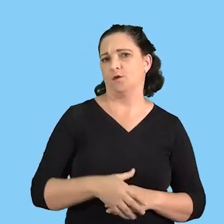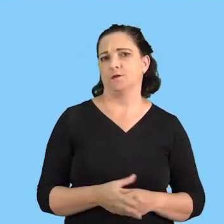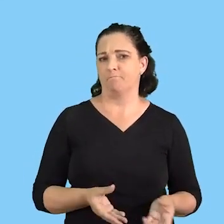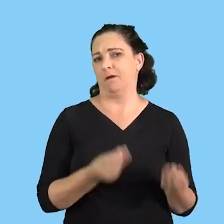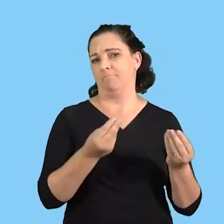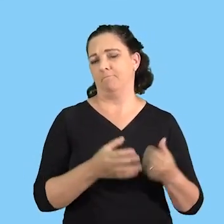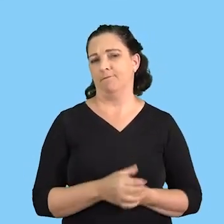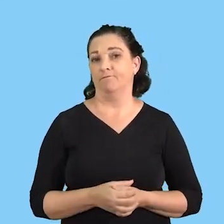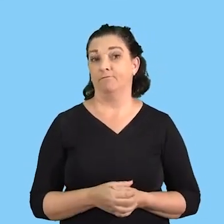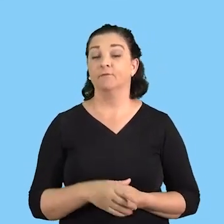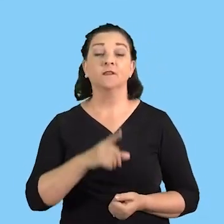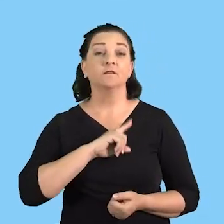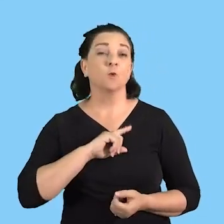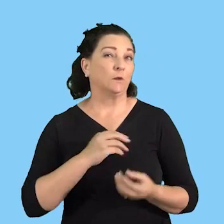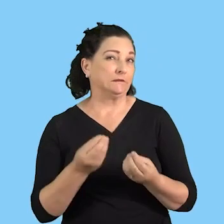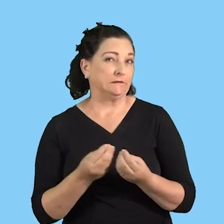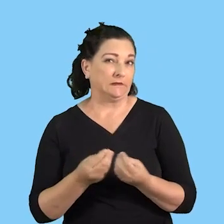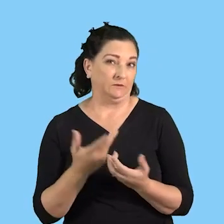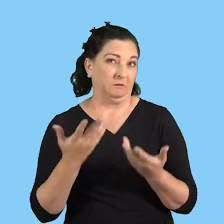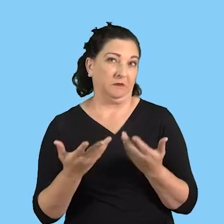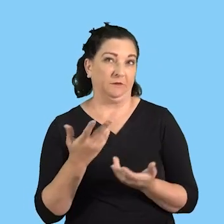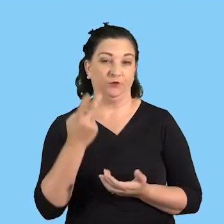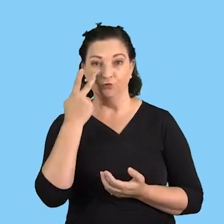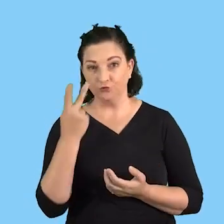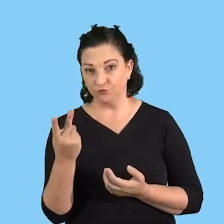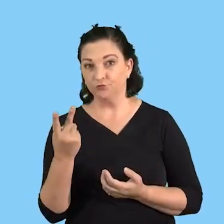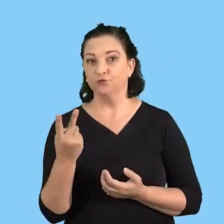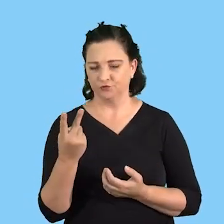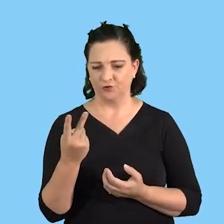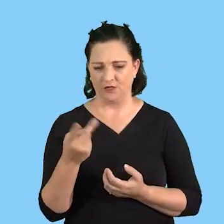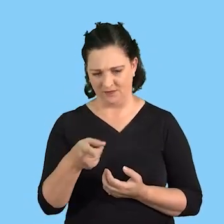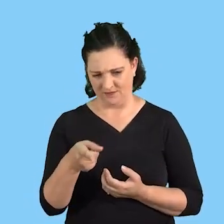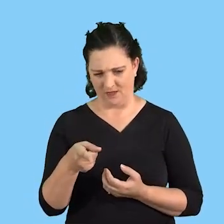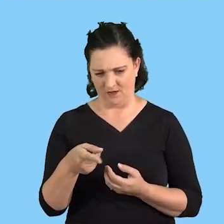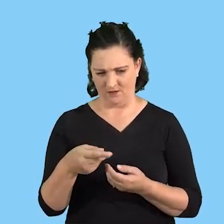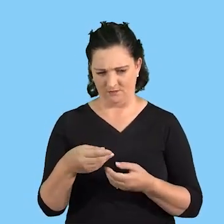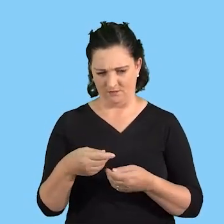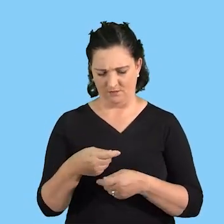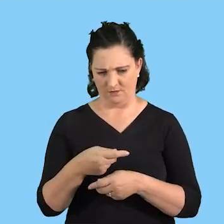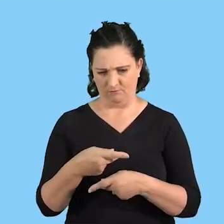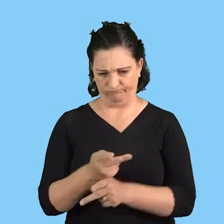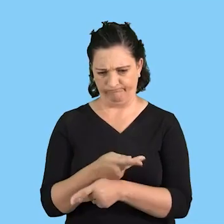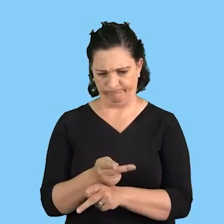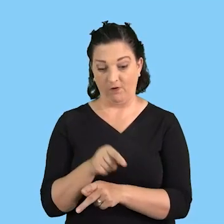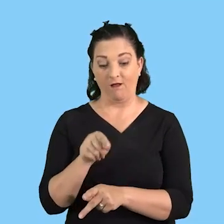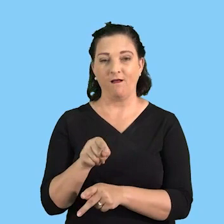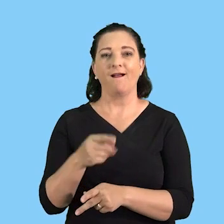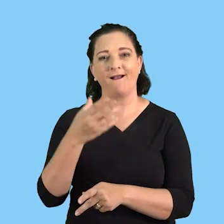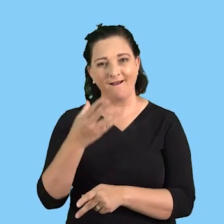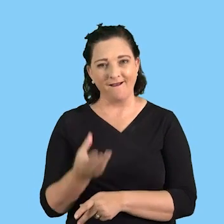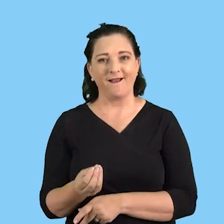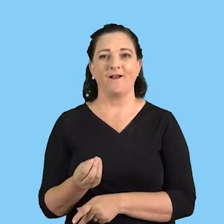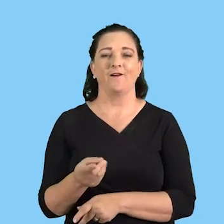see certain products that are produced, and then they have a certain